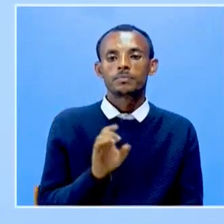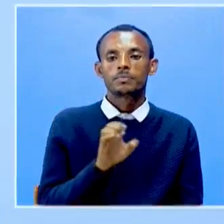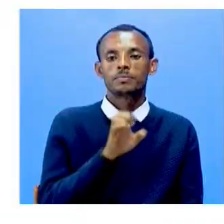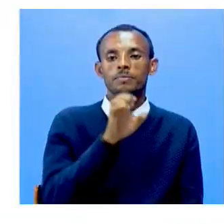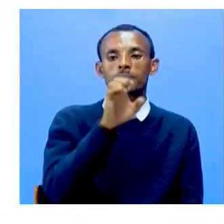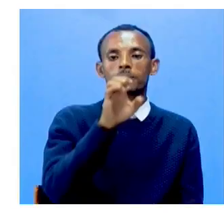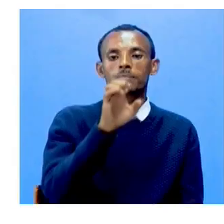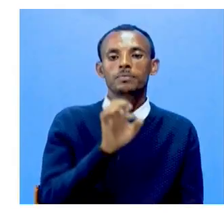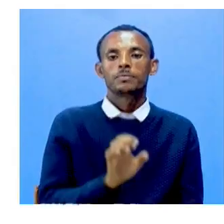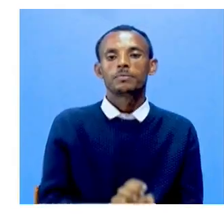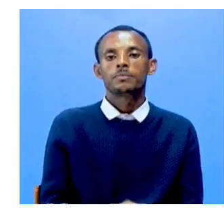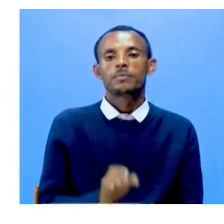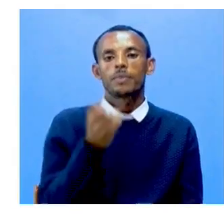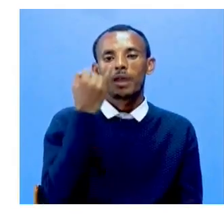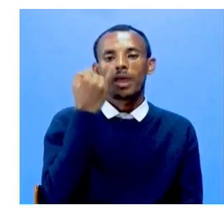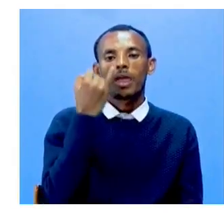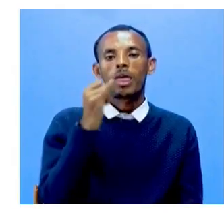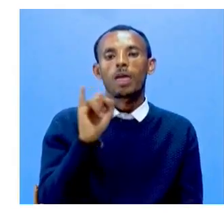if